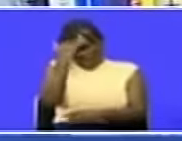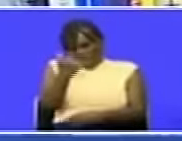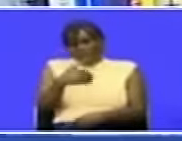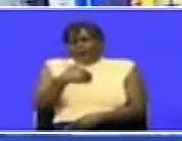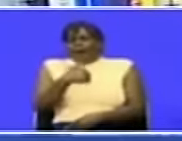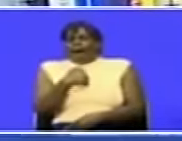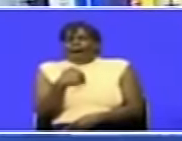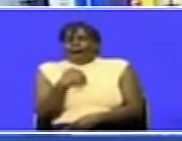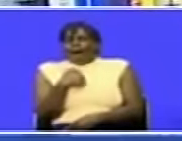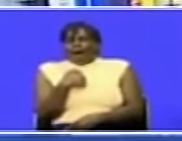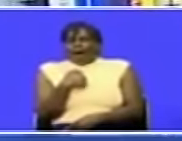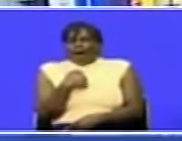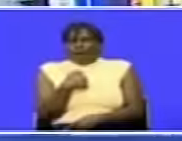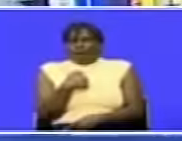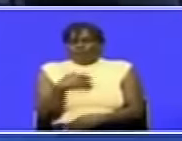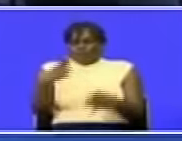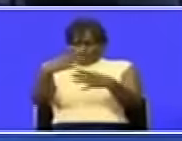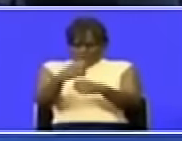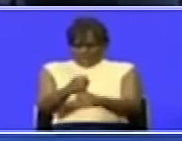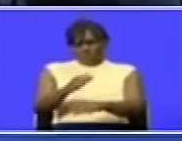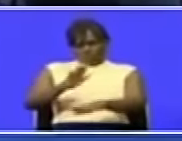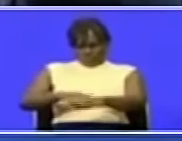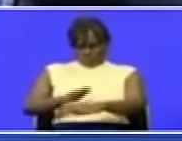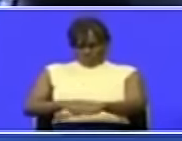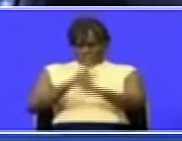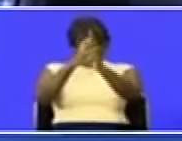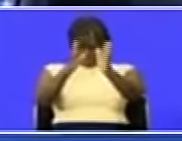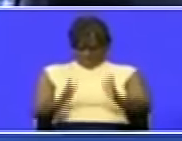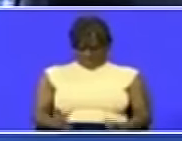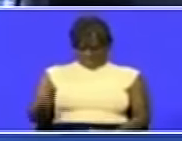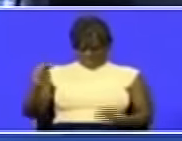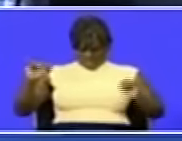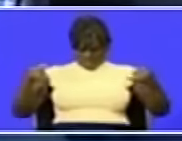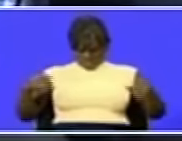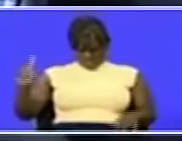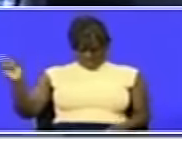we have solid institutions. Murimi Mwangi, KTN News in Nairobi.